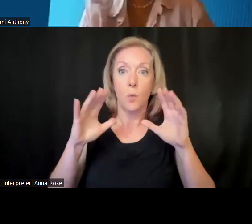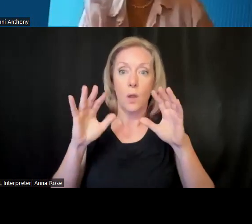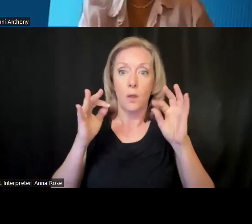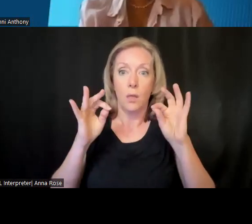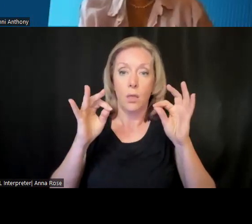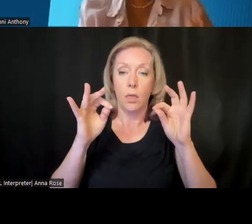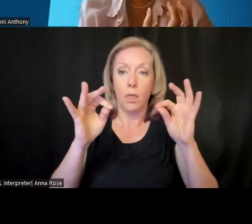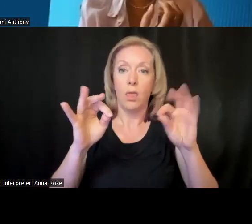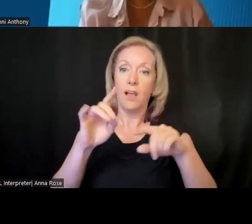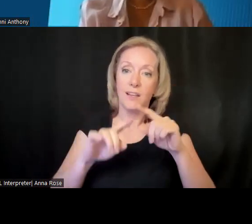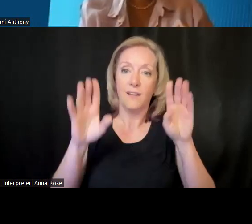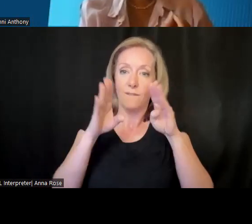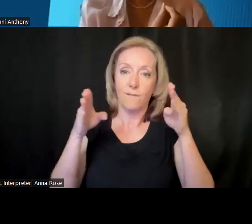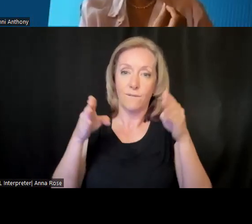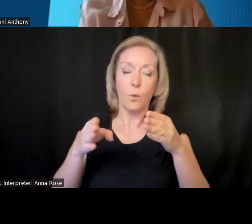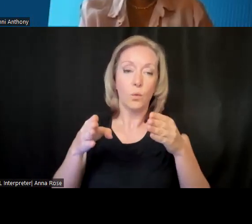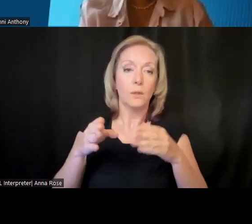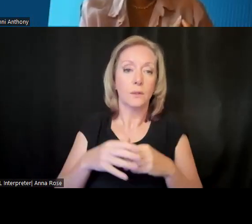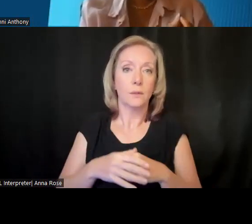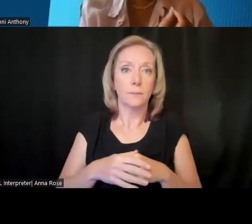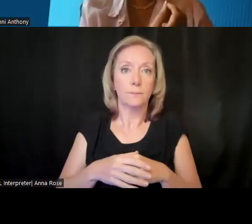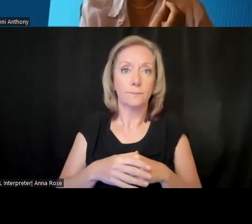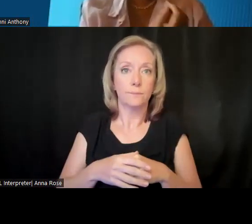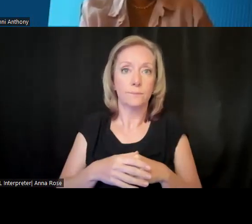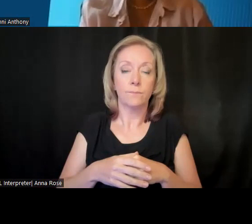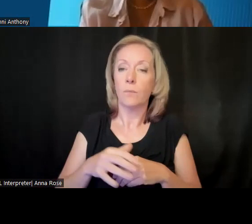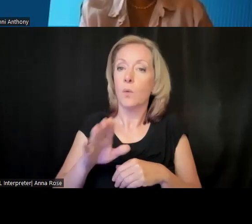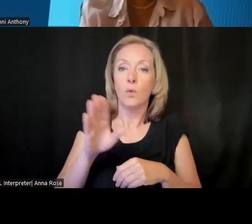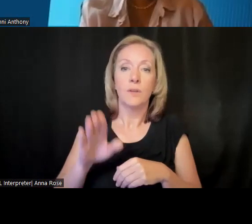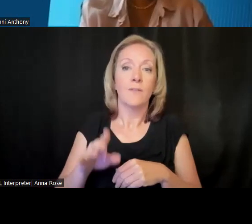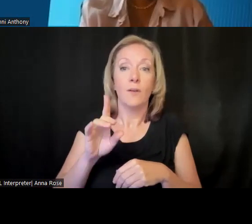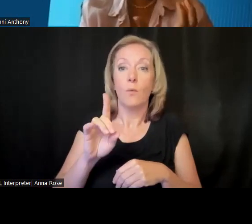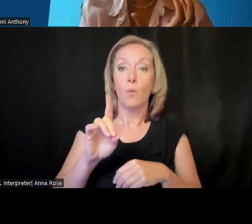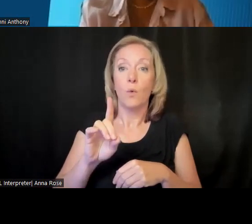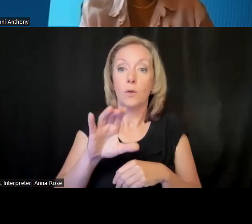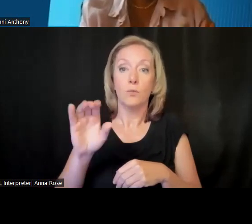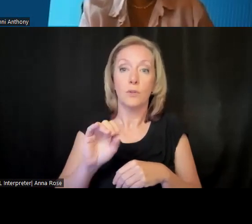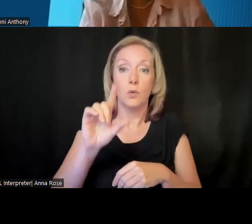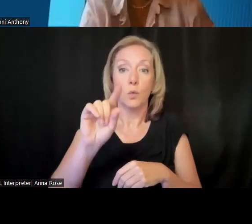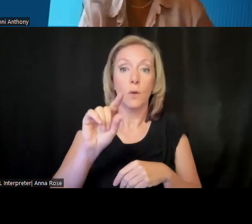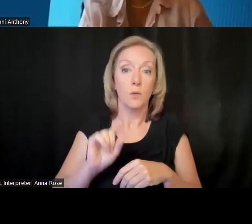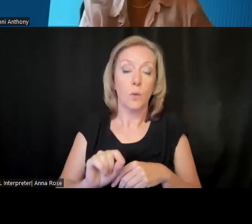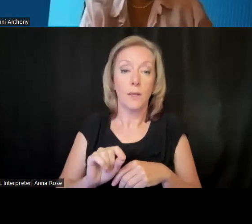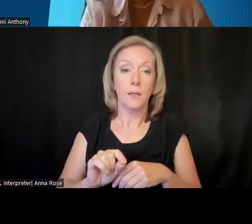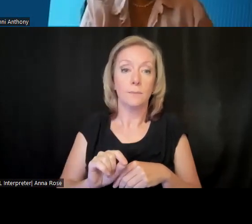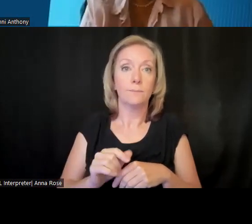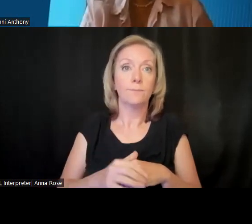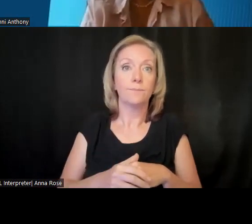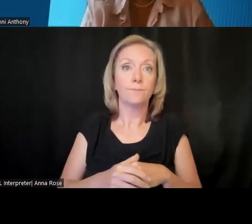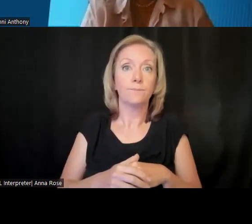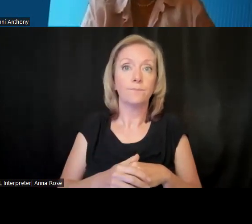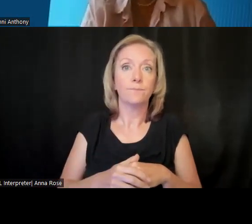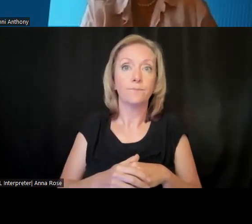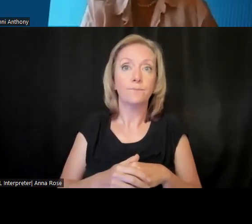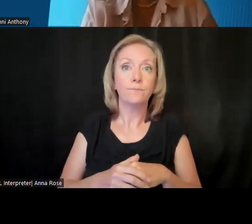that they're never going to have complete visual acuity at a 20/20 level. So it's a search for focus.